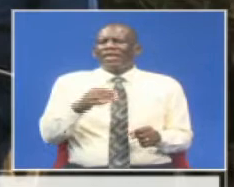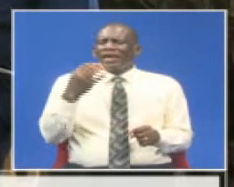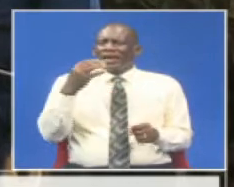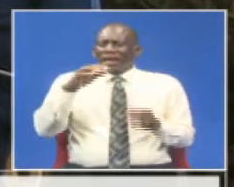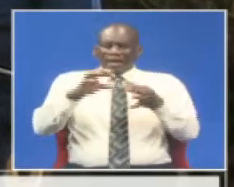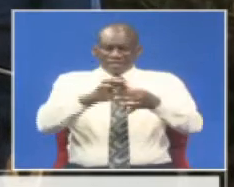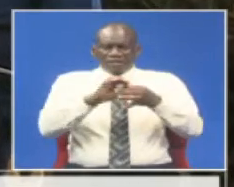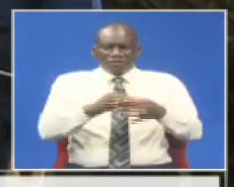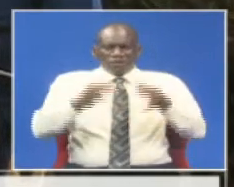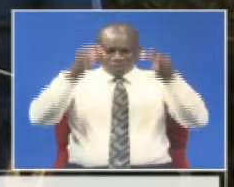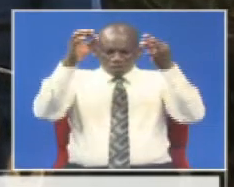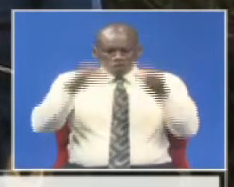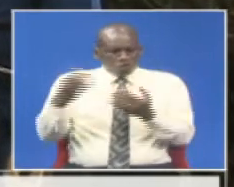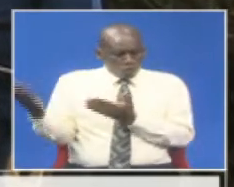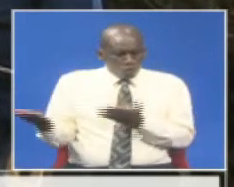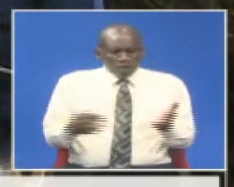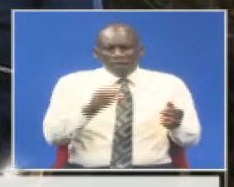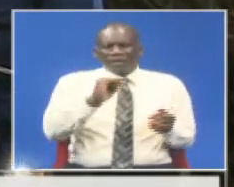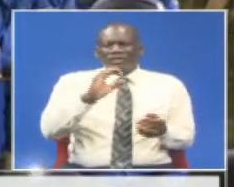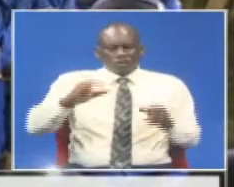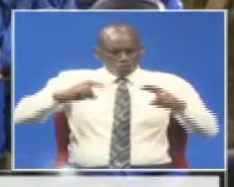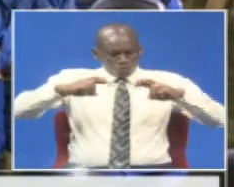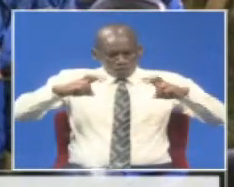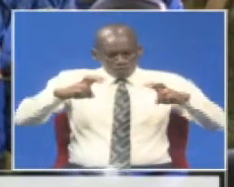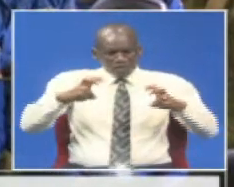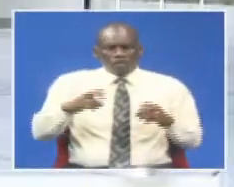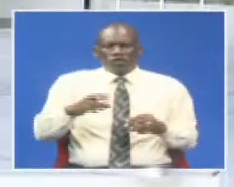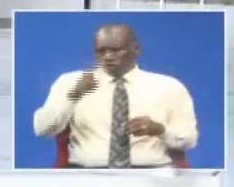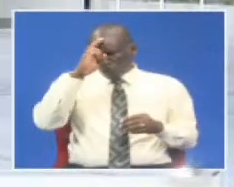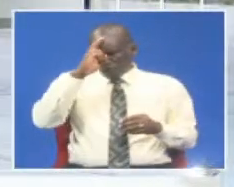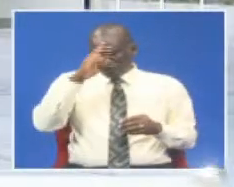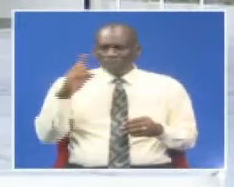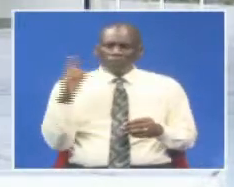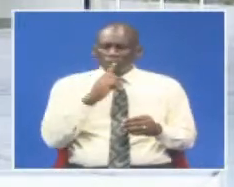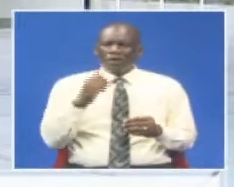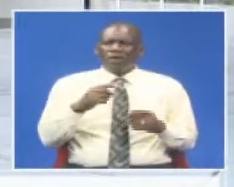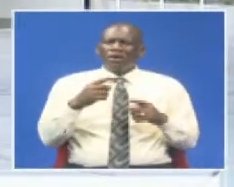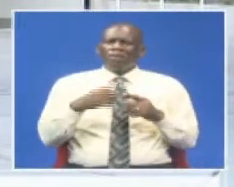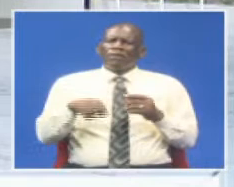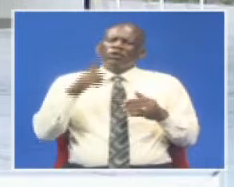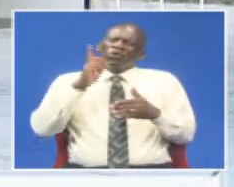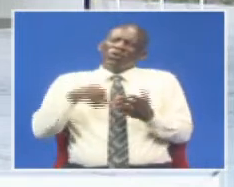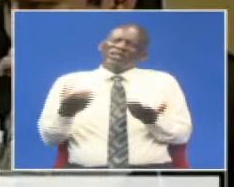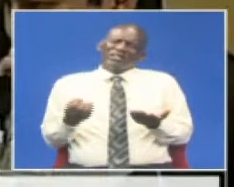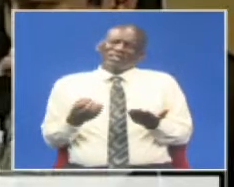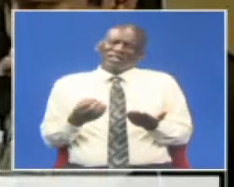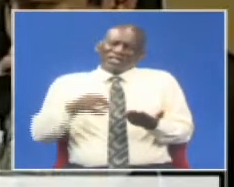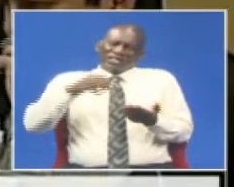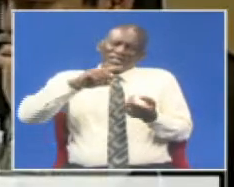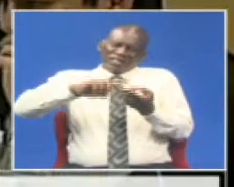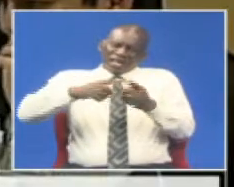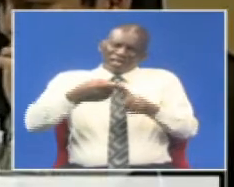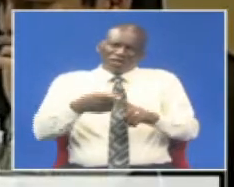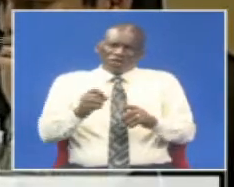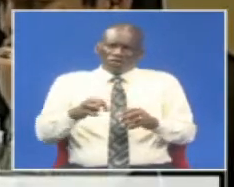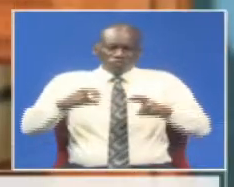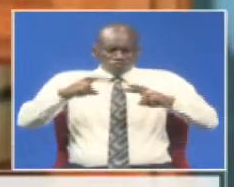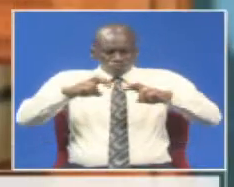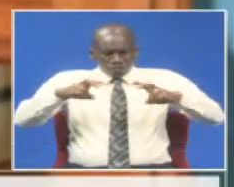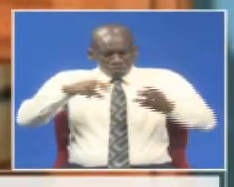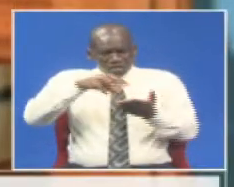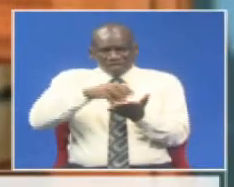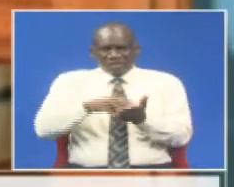to invite the ICC to investigate claims of police brutality. But just what is the threshold of pressing charges at the ICC?